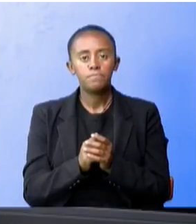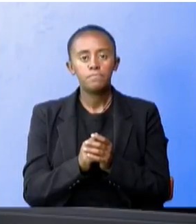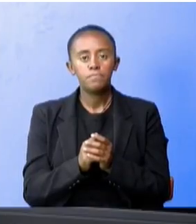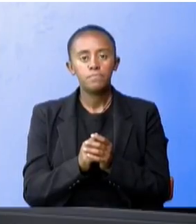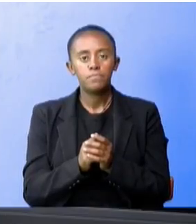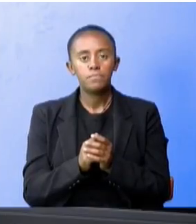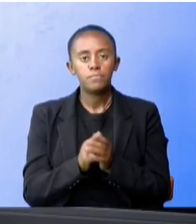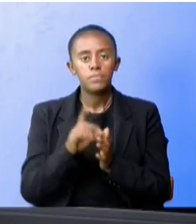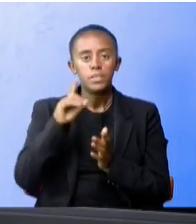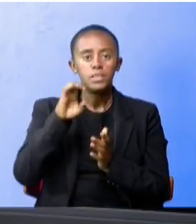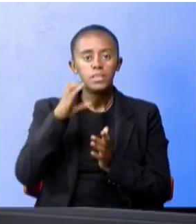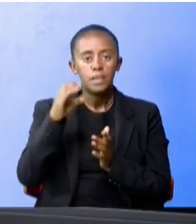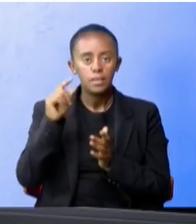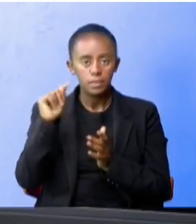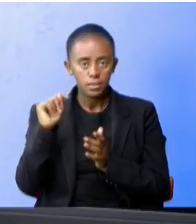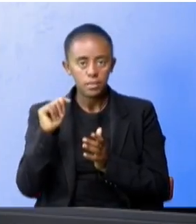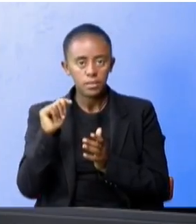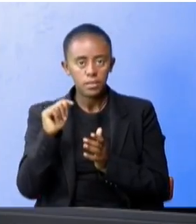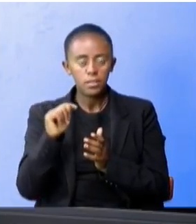descend.